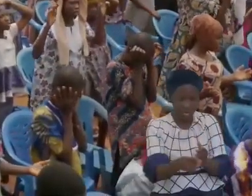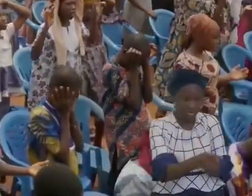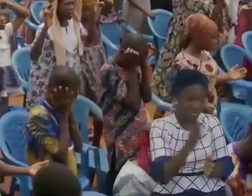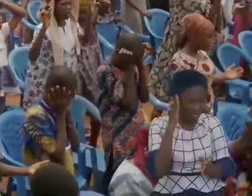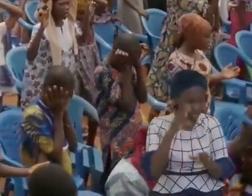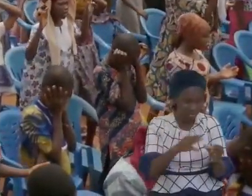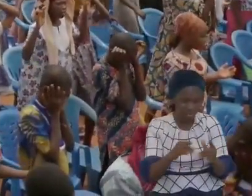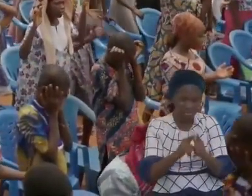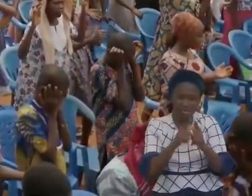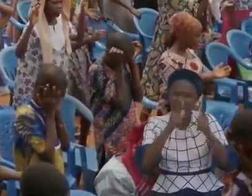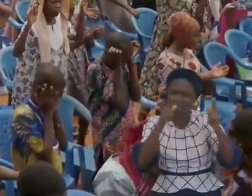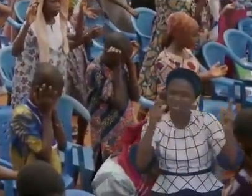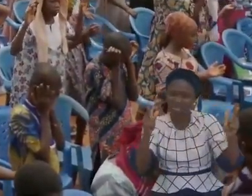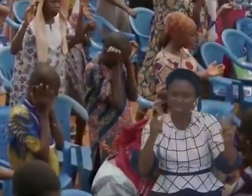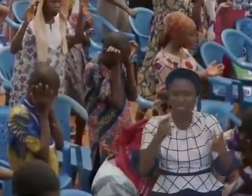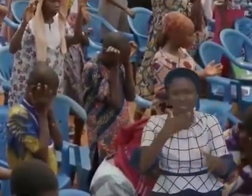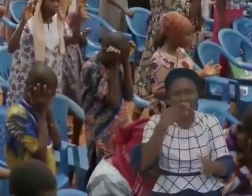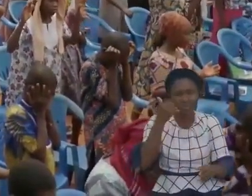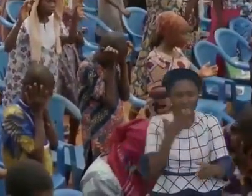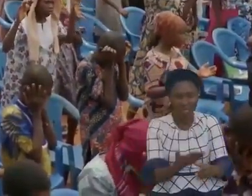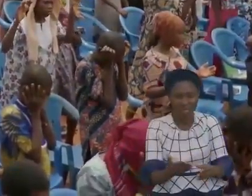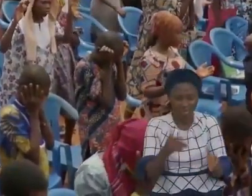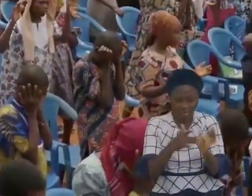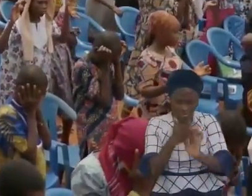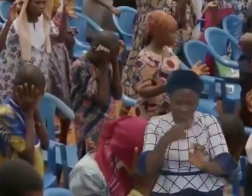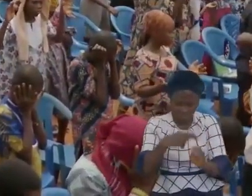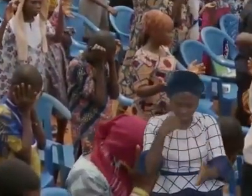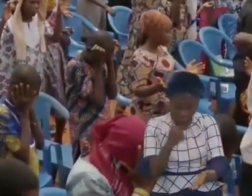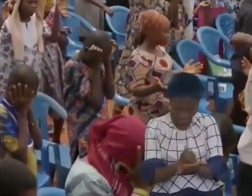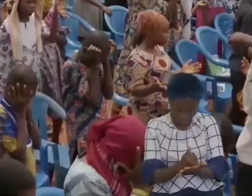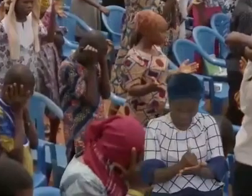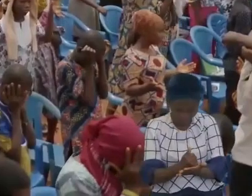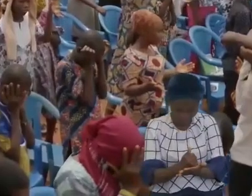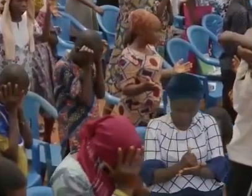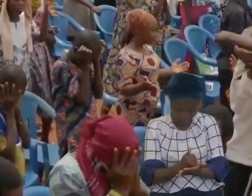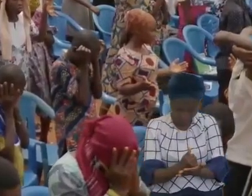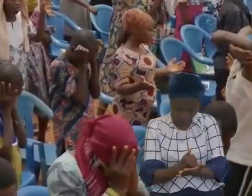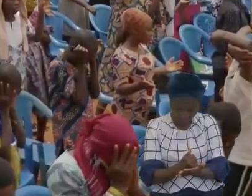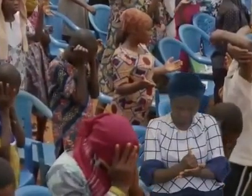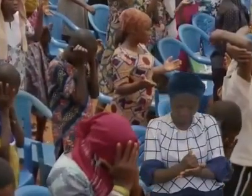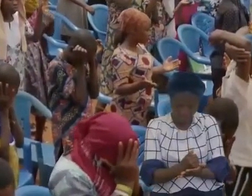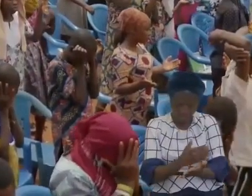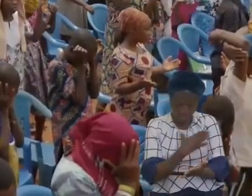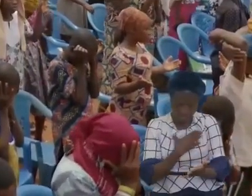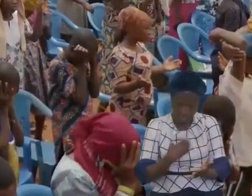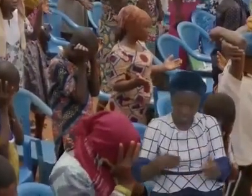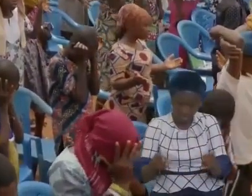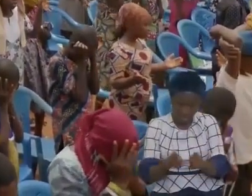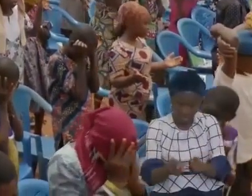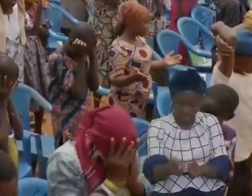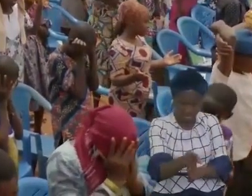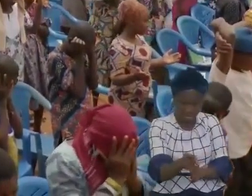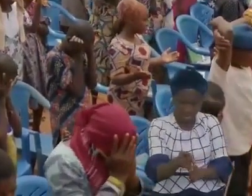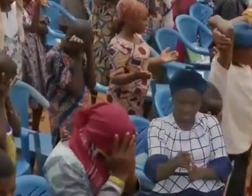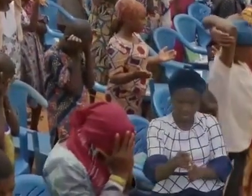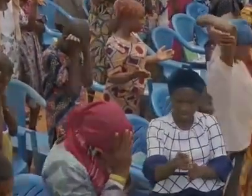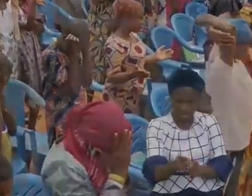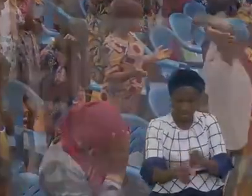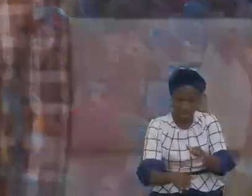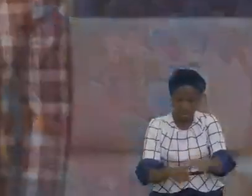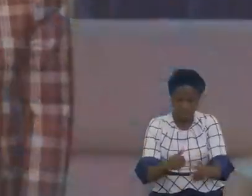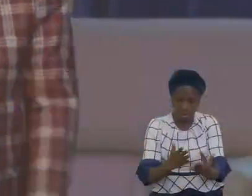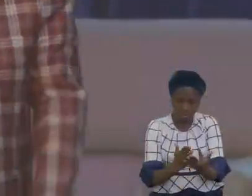As they walk through life, you protect everyone. You